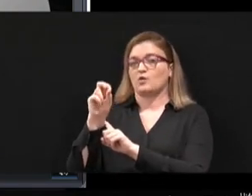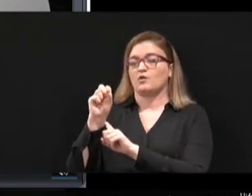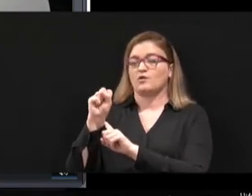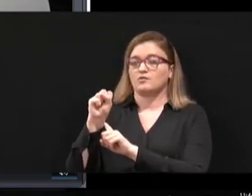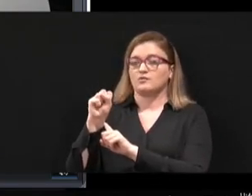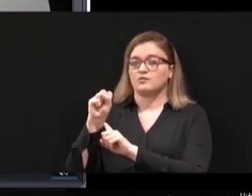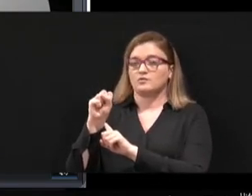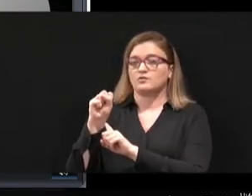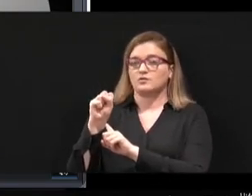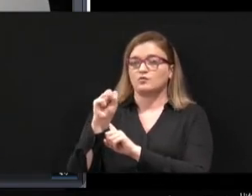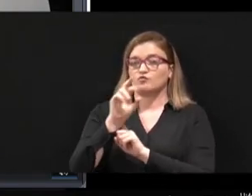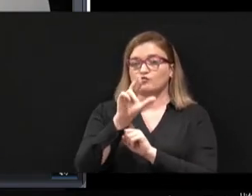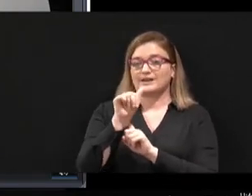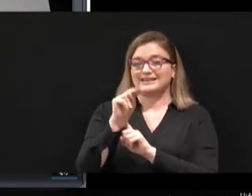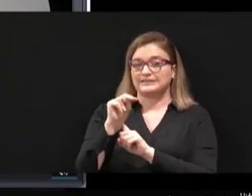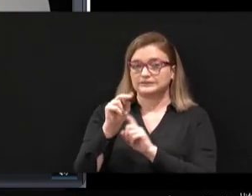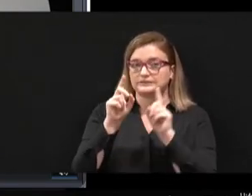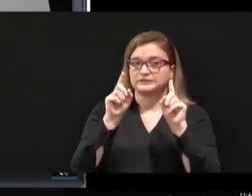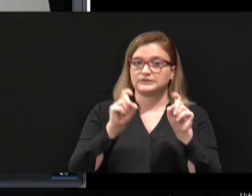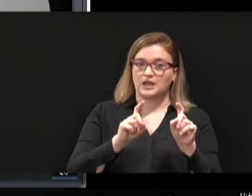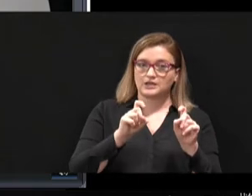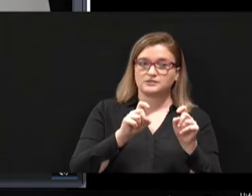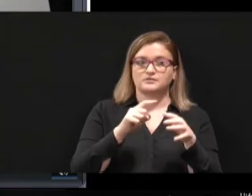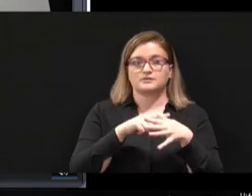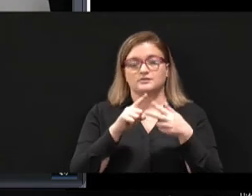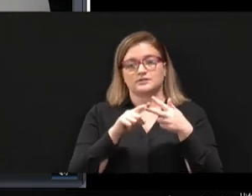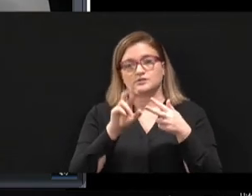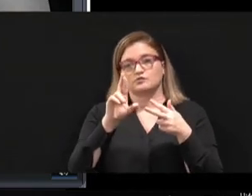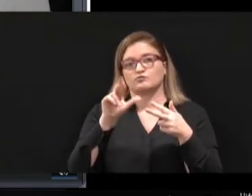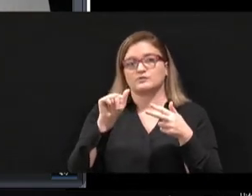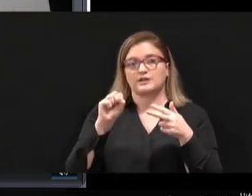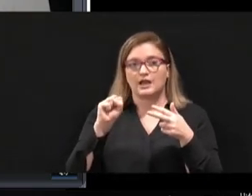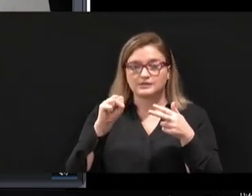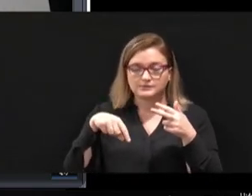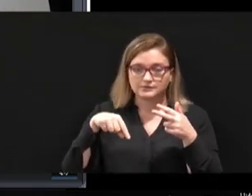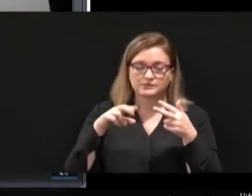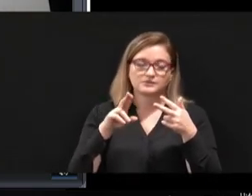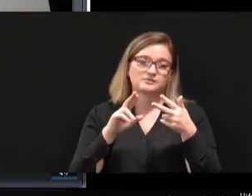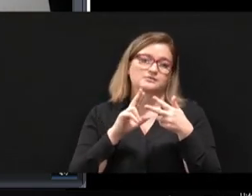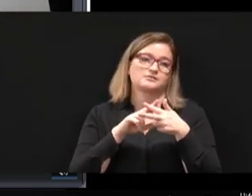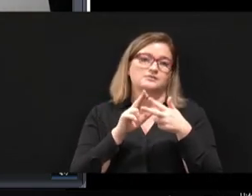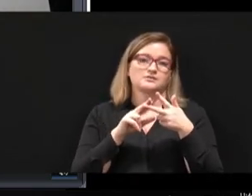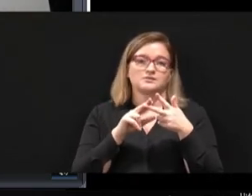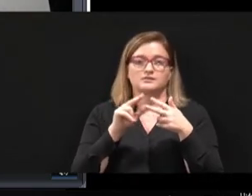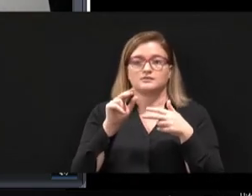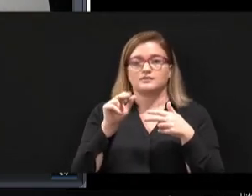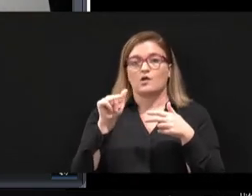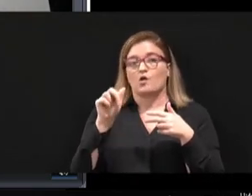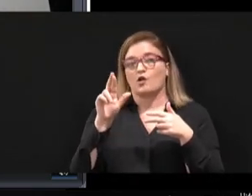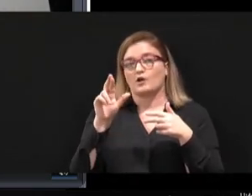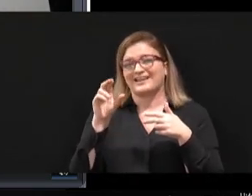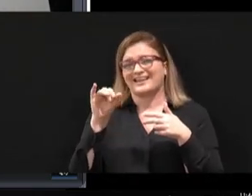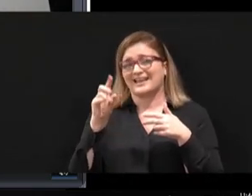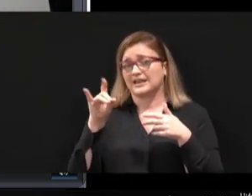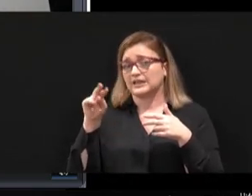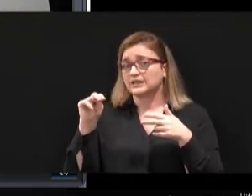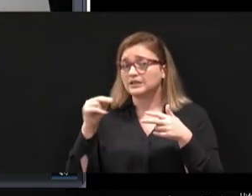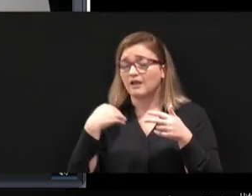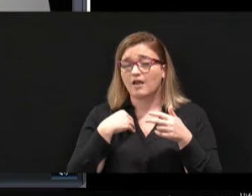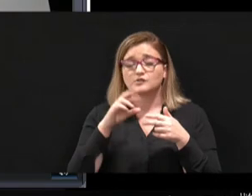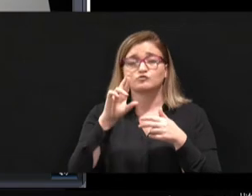But there's a RAN-RAS. In fact, Acadience has now a RAN test because